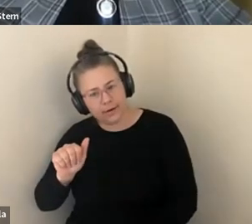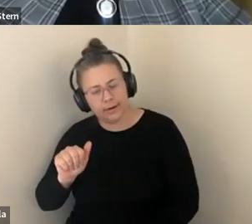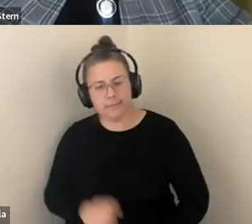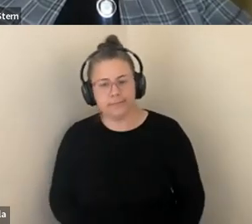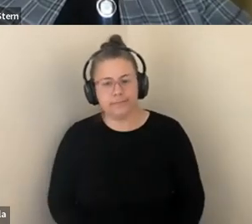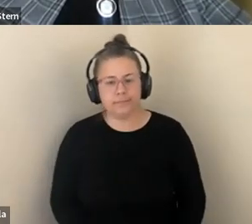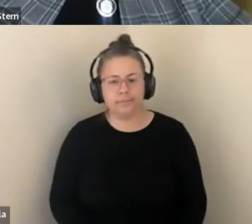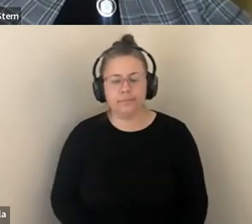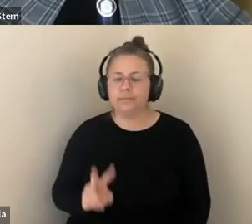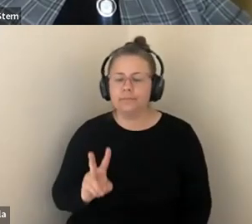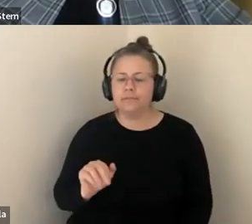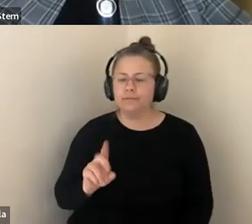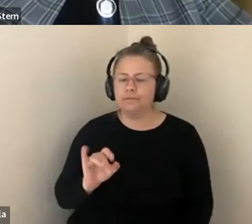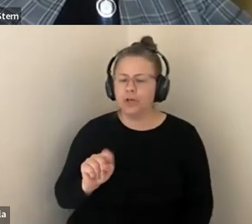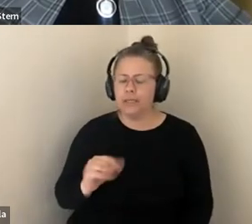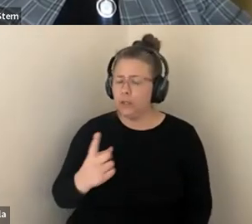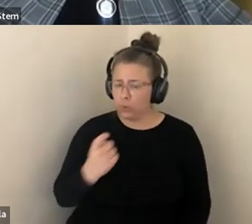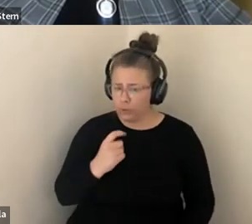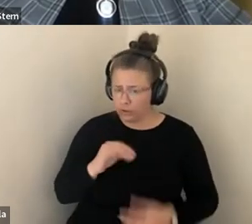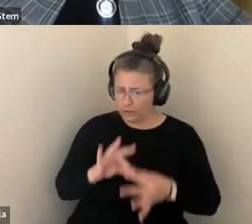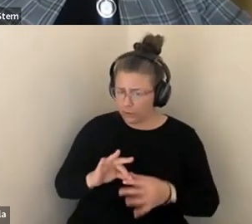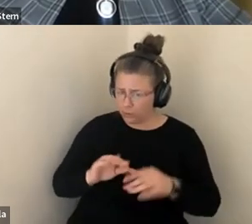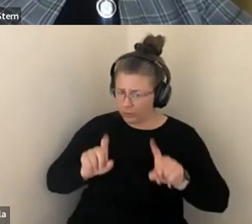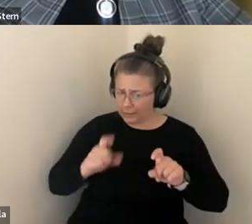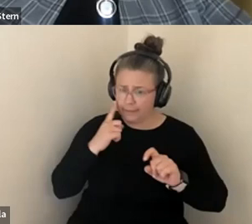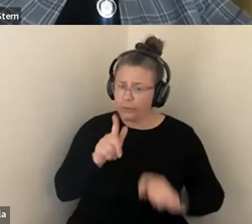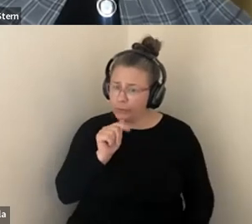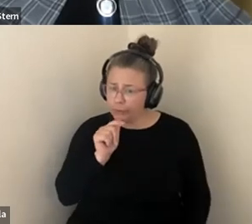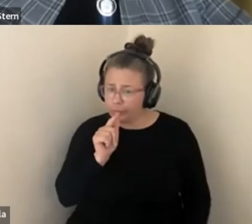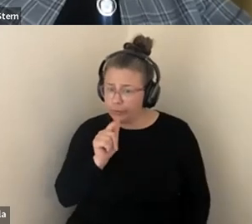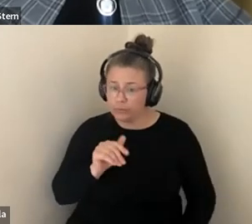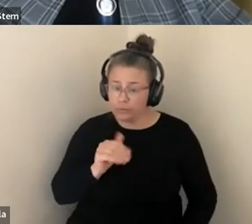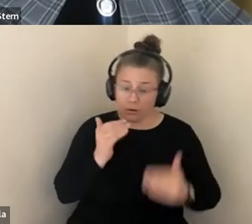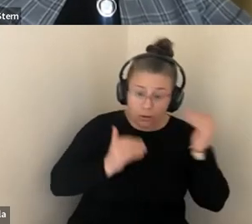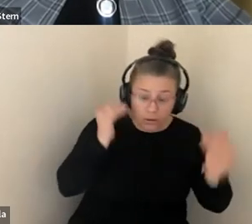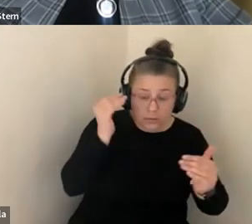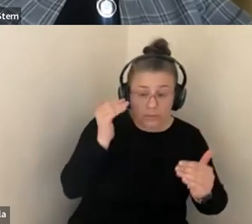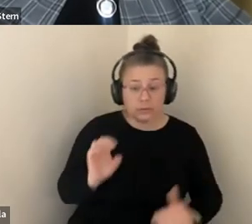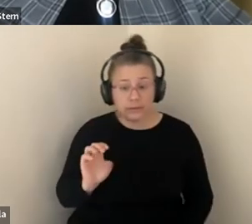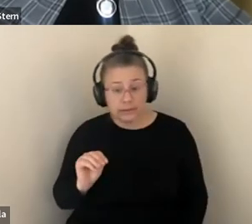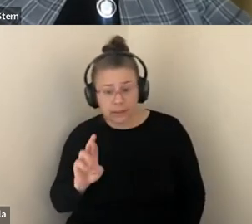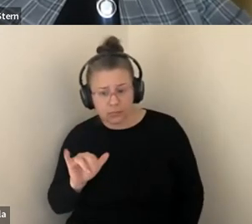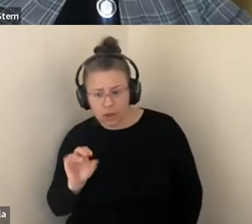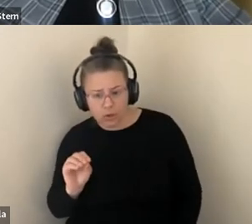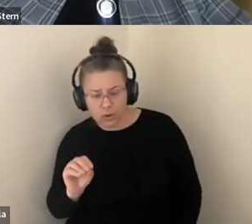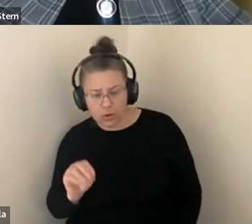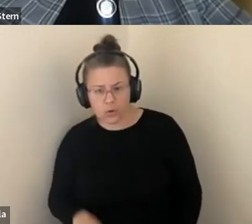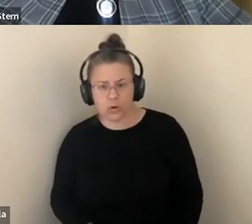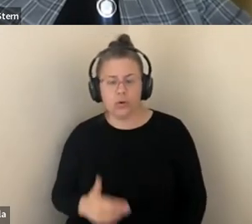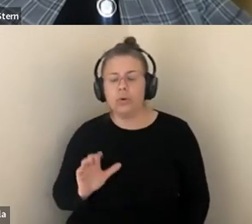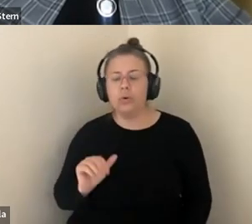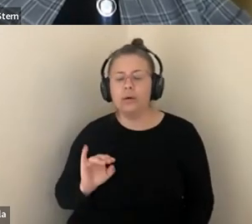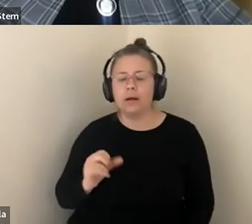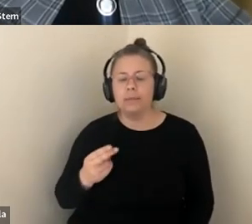Camisha, are you asking in the context of testing adults, testing embryos? Yes, sorry, it is in the context of